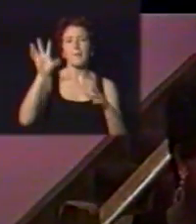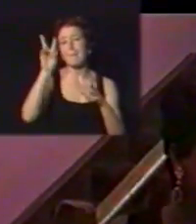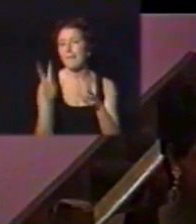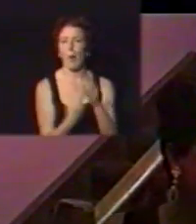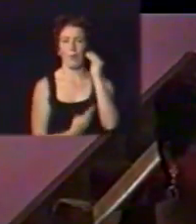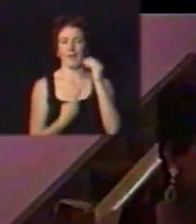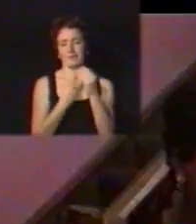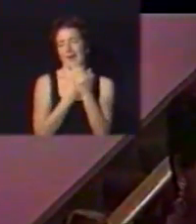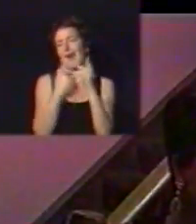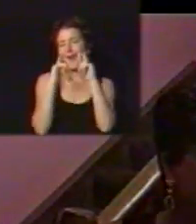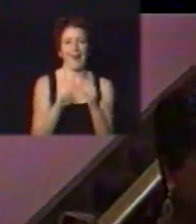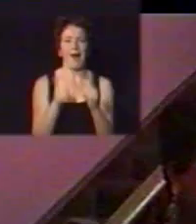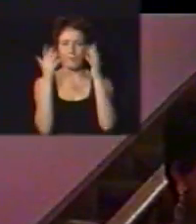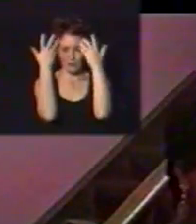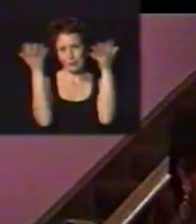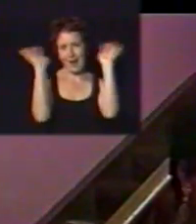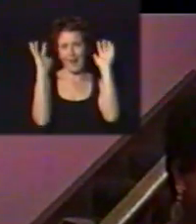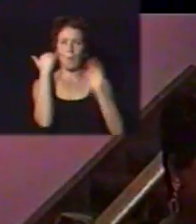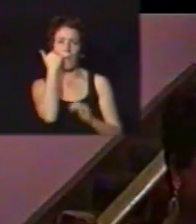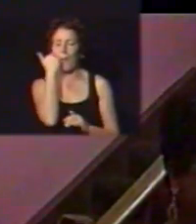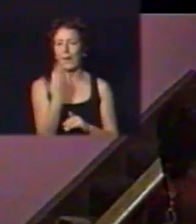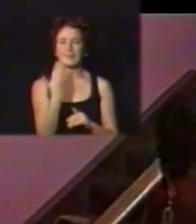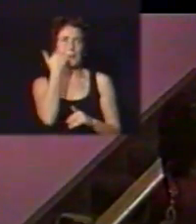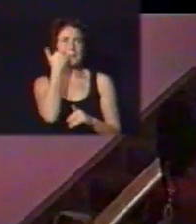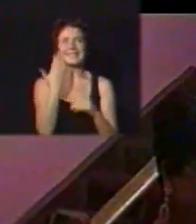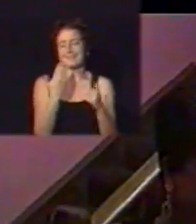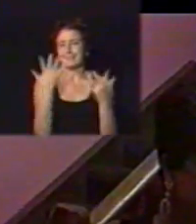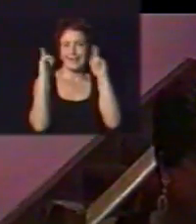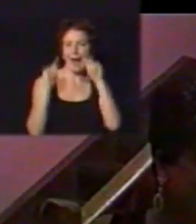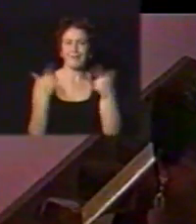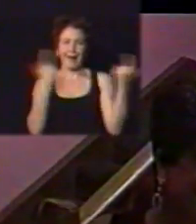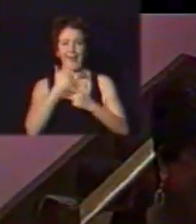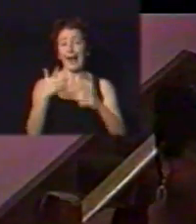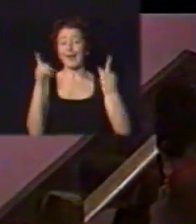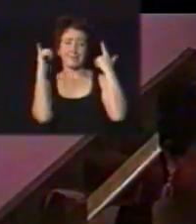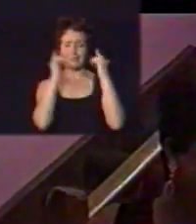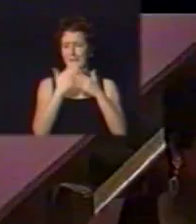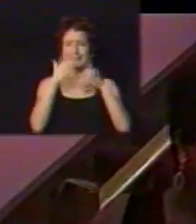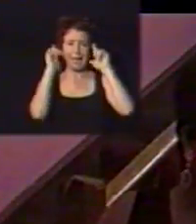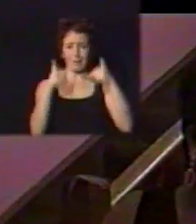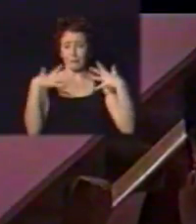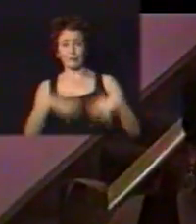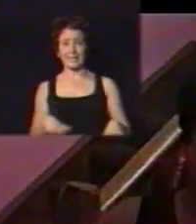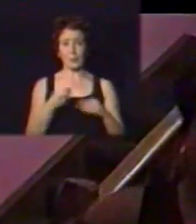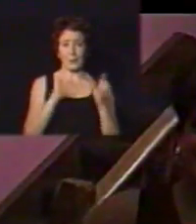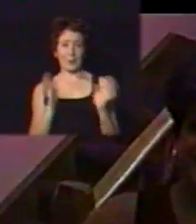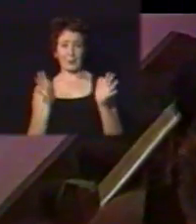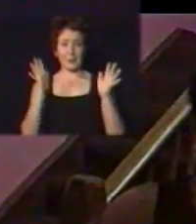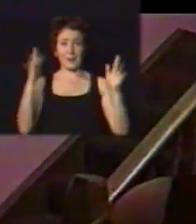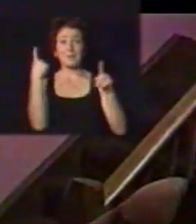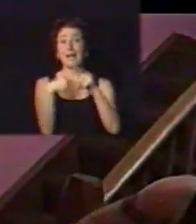so, you know, they love to be entertained. Well, that's the thing. They love a frock, they love a sequin, and they support our